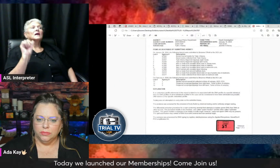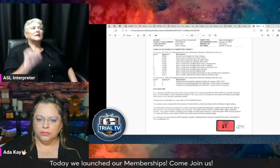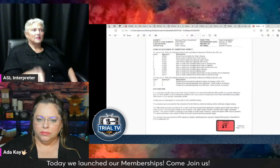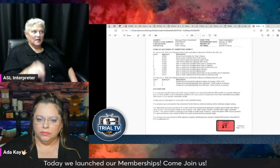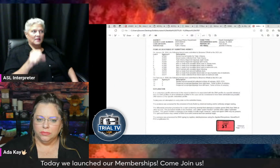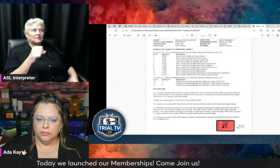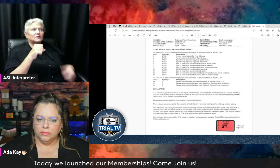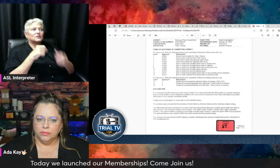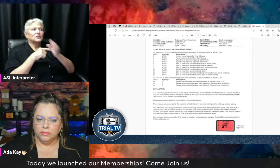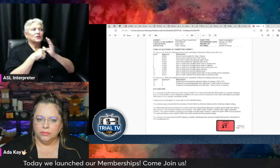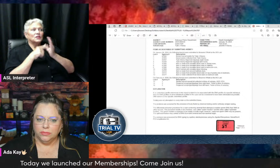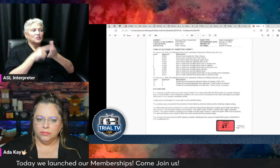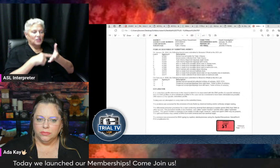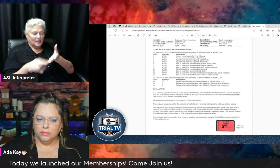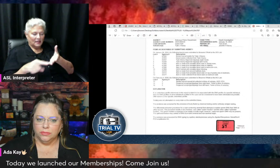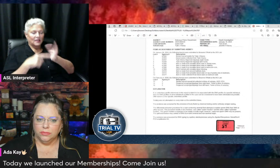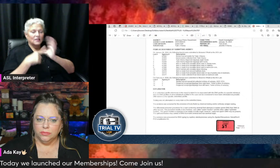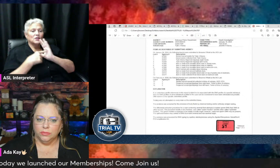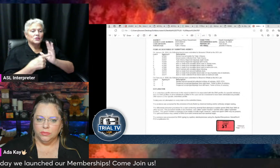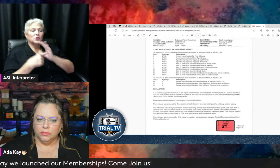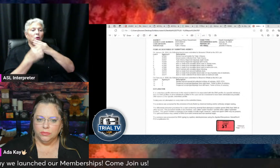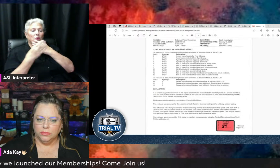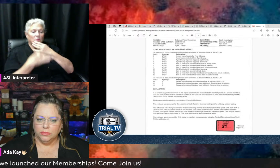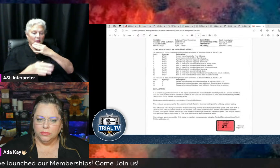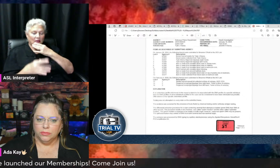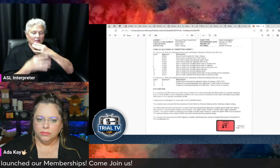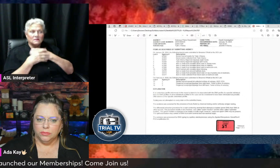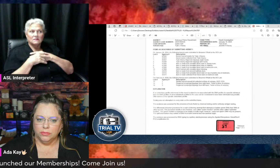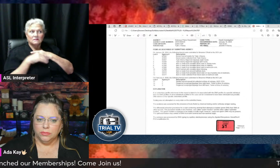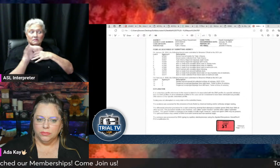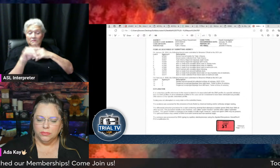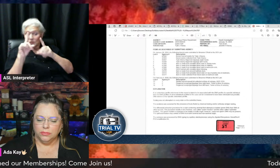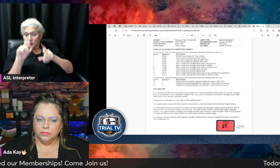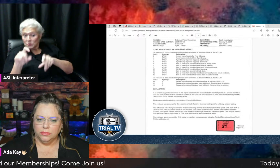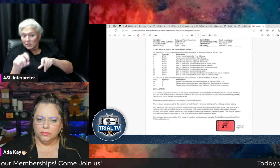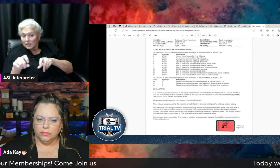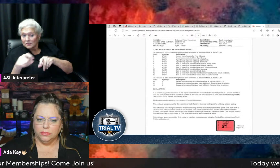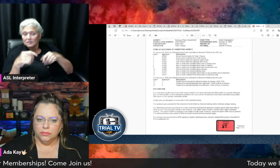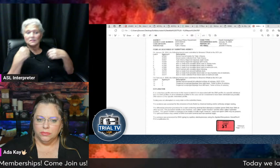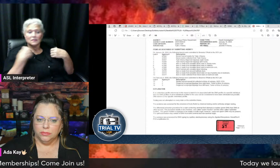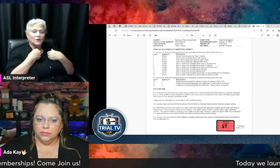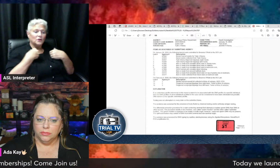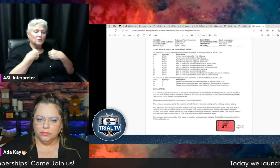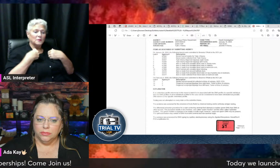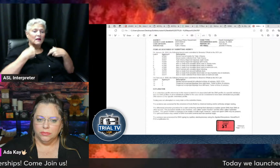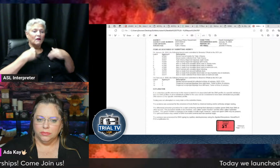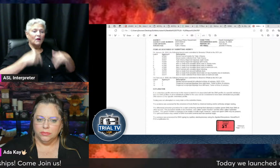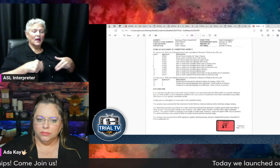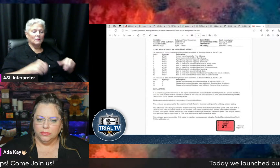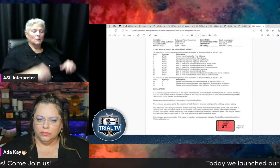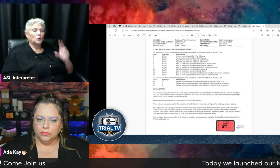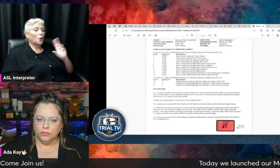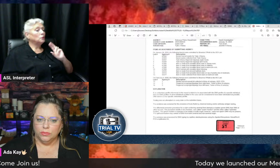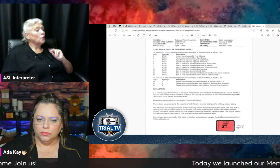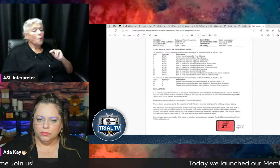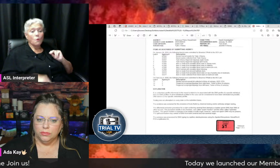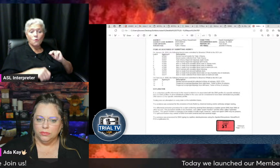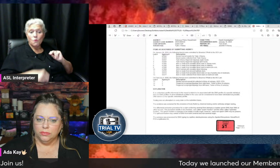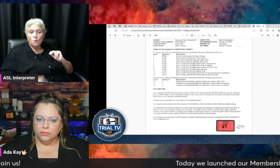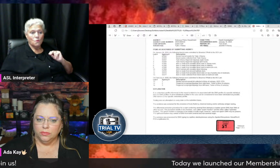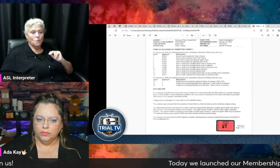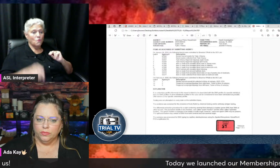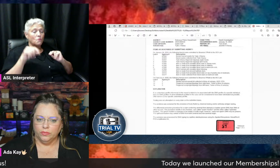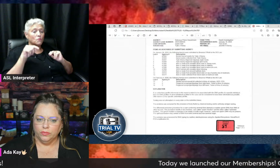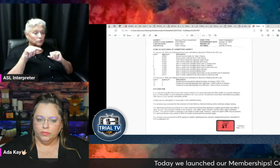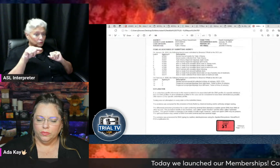yes. Did you test to see whether or not that was human or animal blood? I did not. Were you able